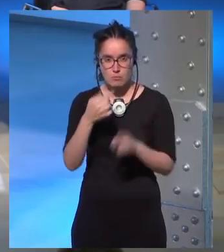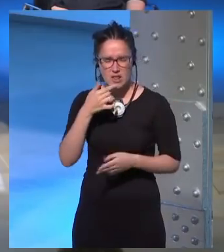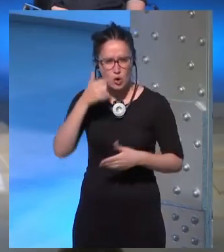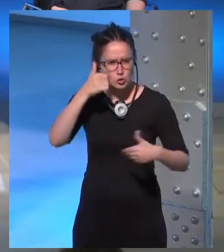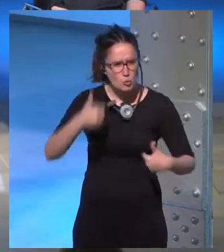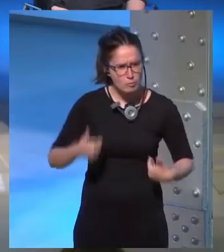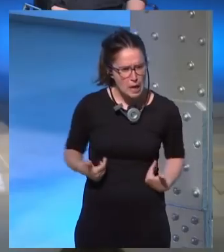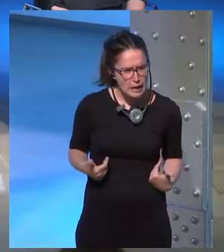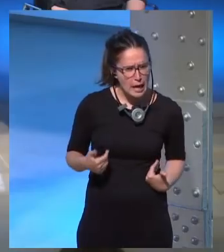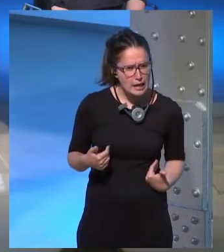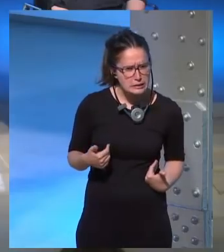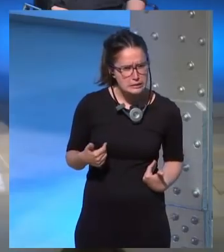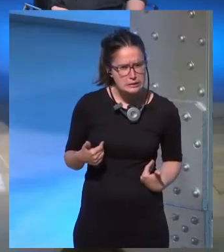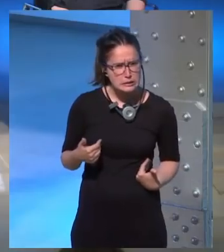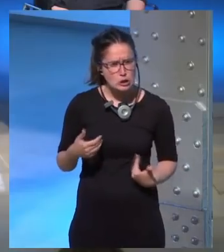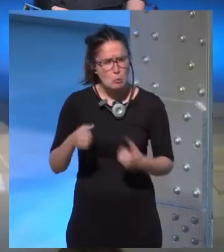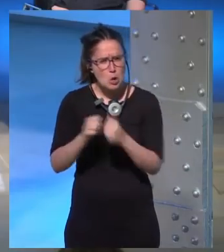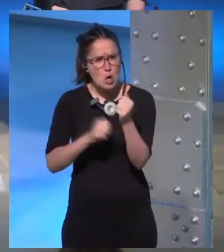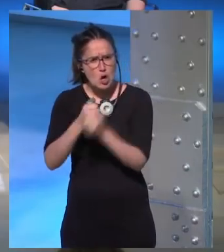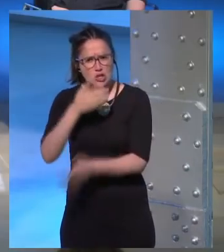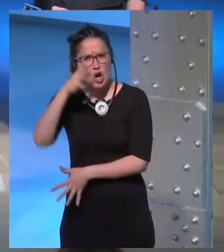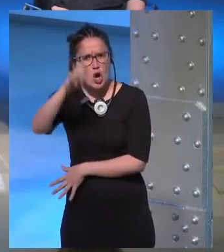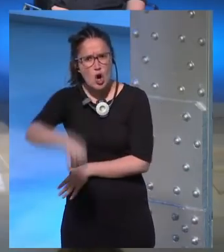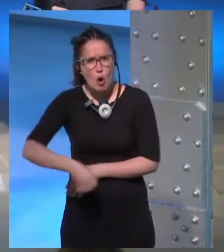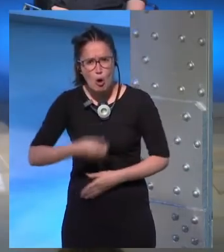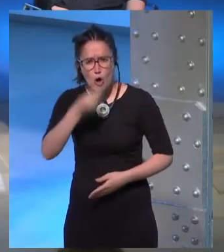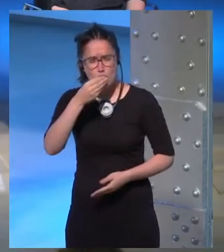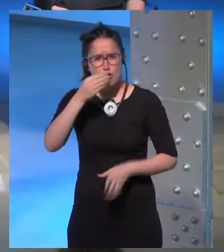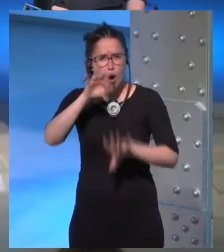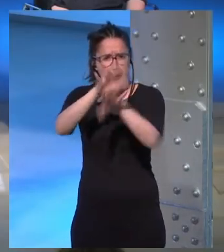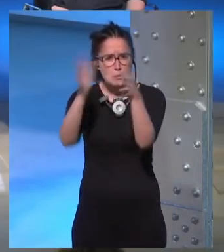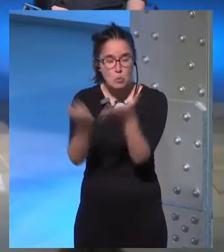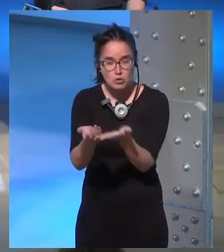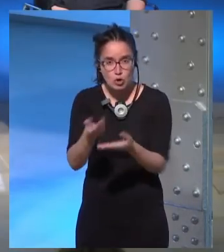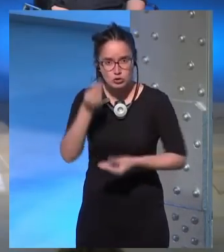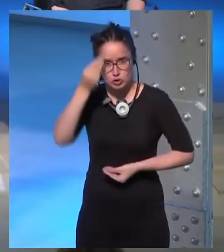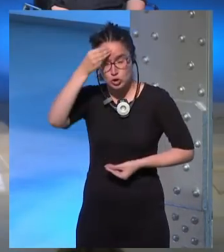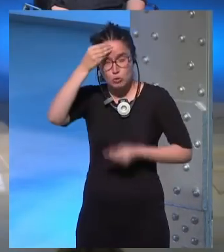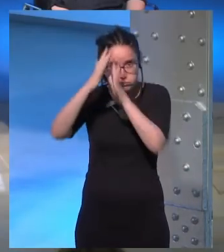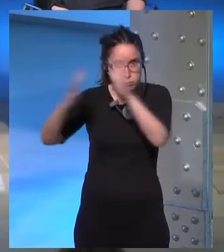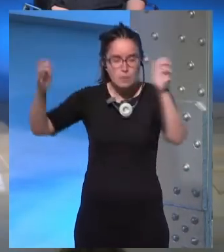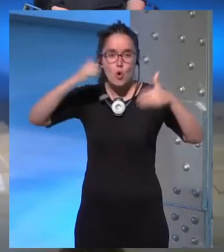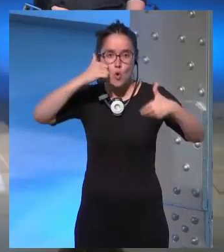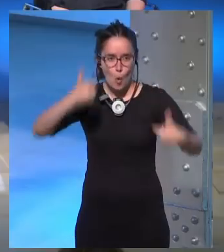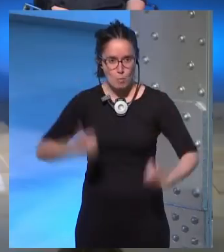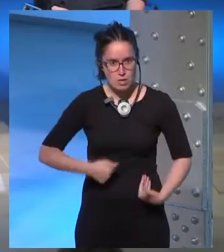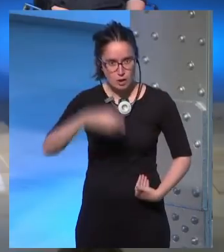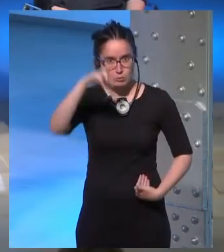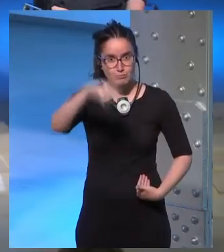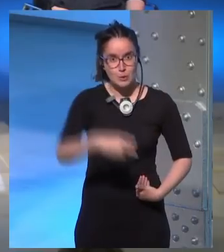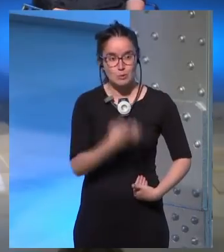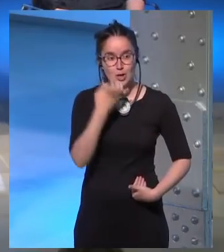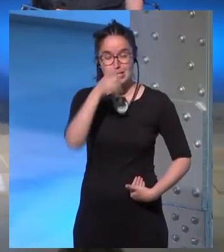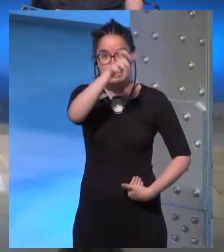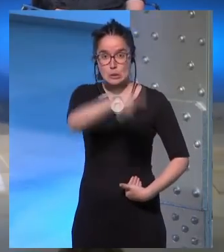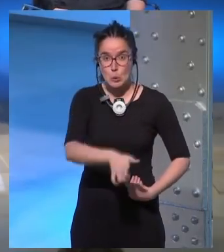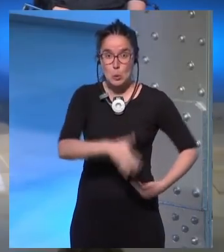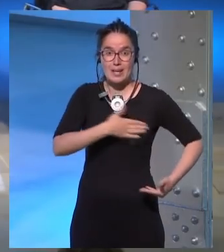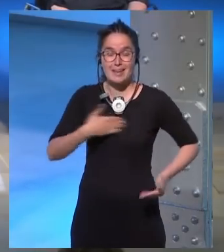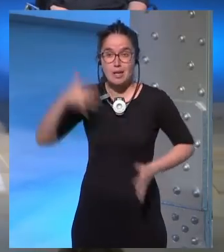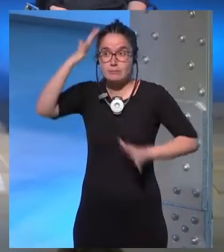worlds? He was unsure as well. Yes, I see them all as human. But if you want to imagine them any way you want to imagine them, that's